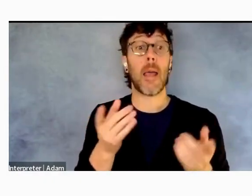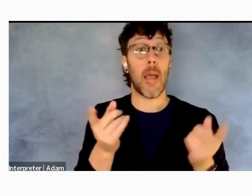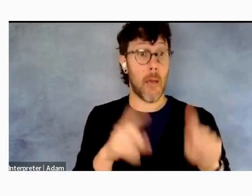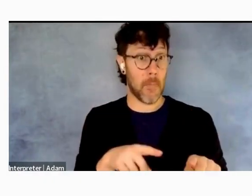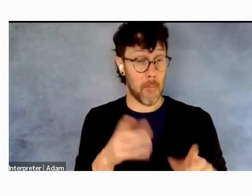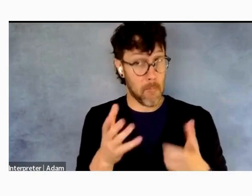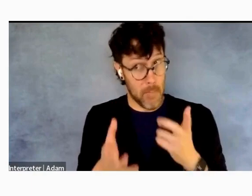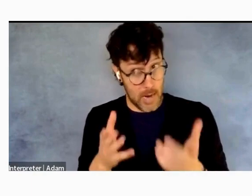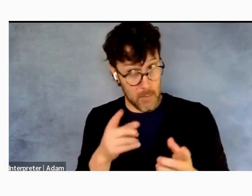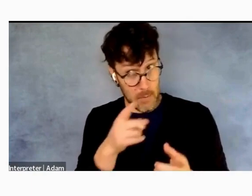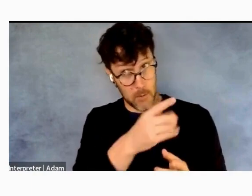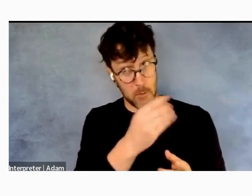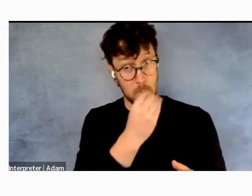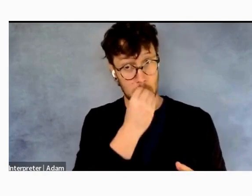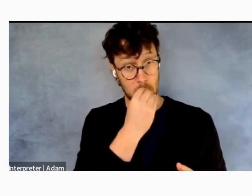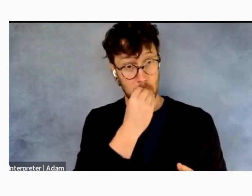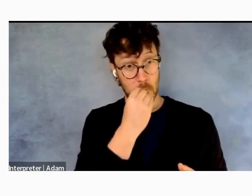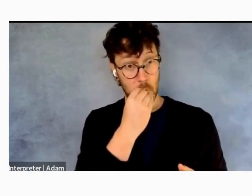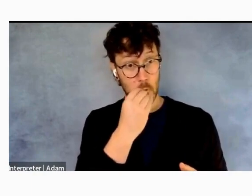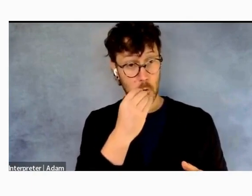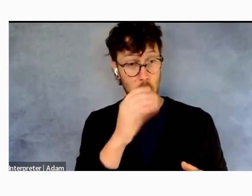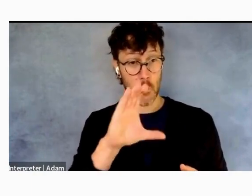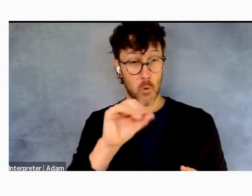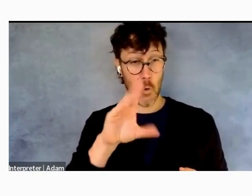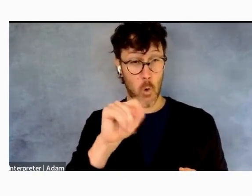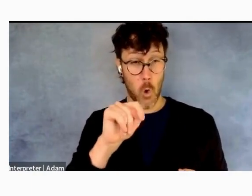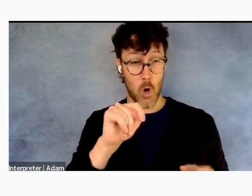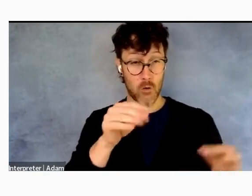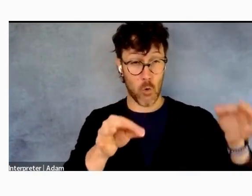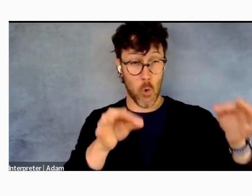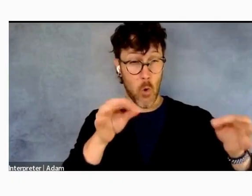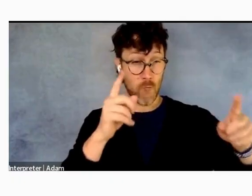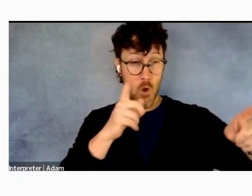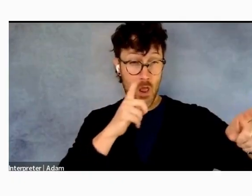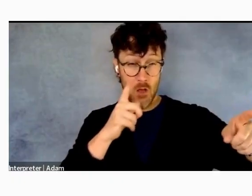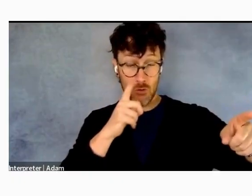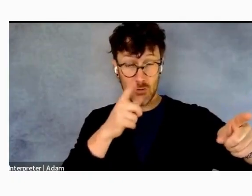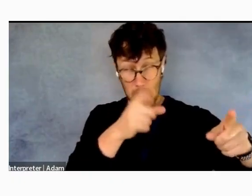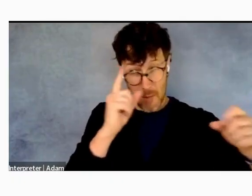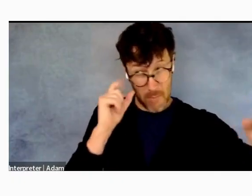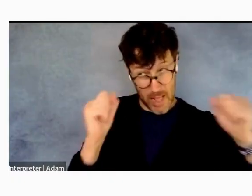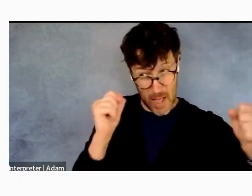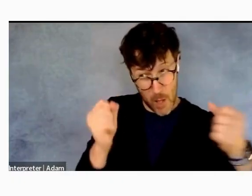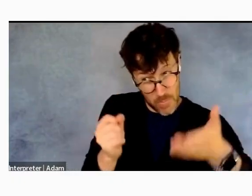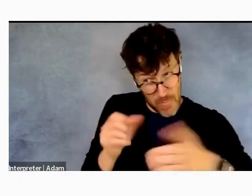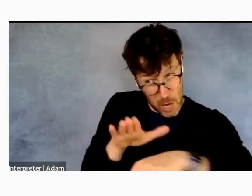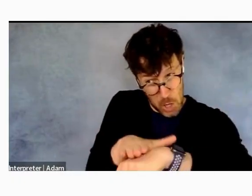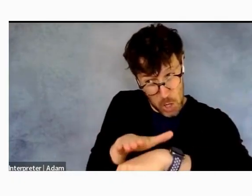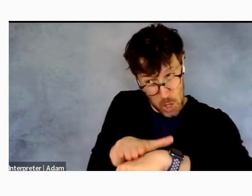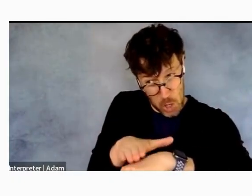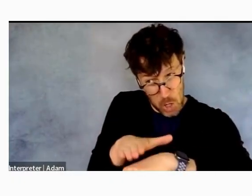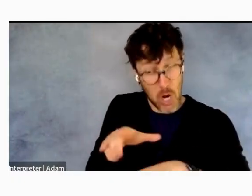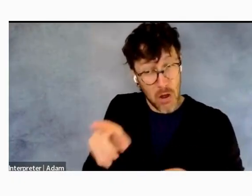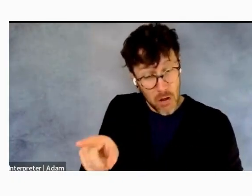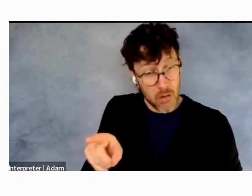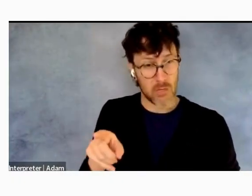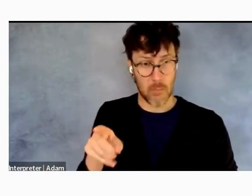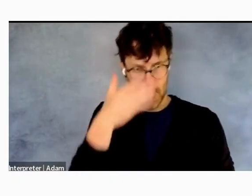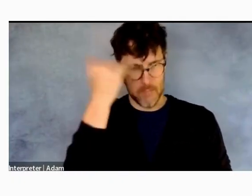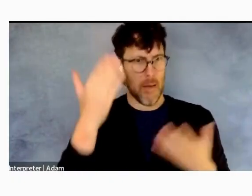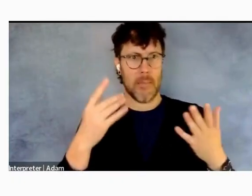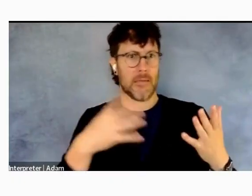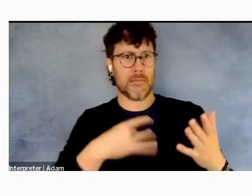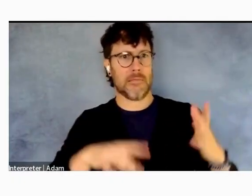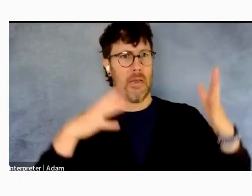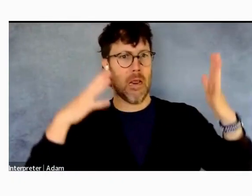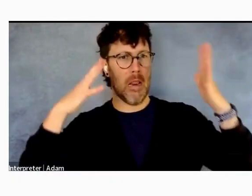lunch. It might be loud, and loudness might be something that your child has issues with, but we'll sit at a table in the